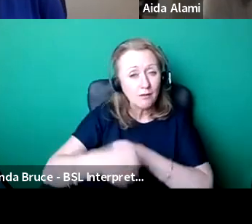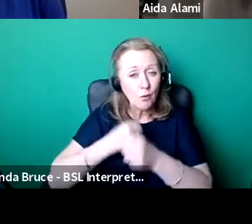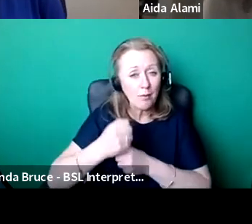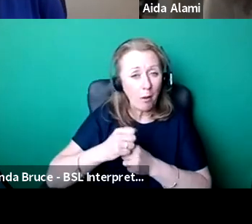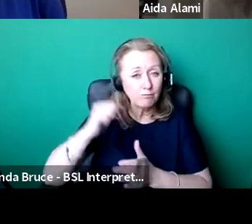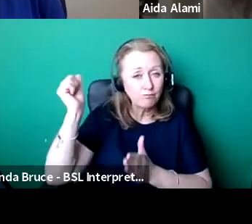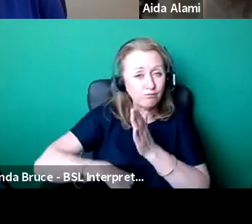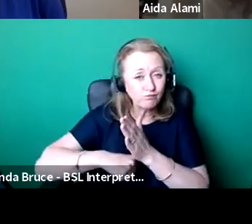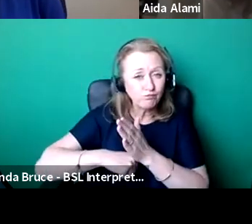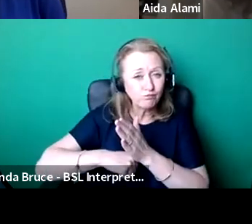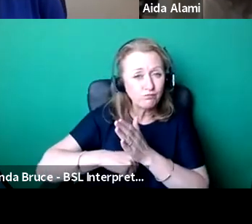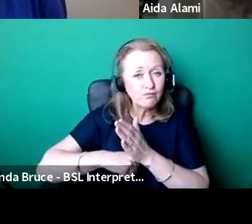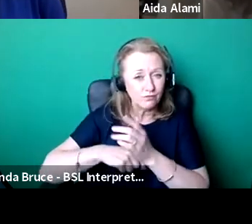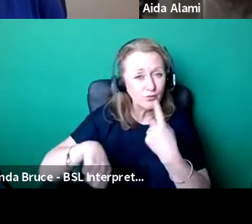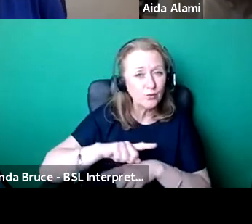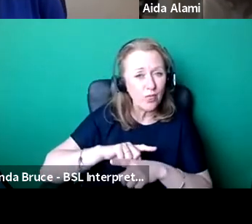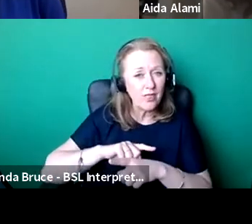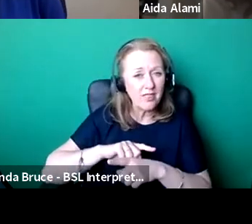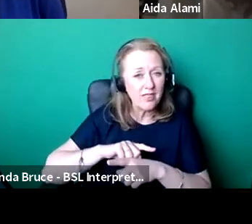crackdown. And